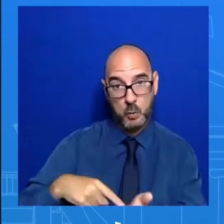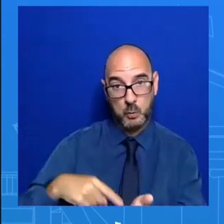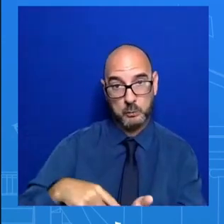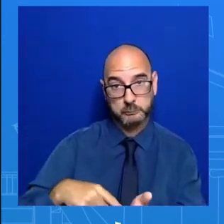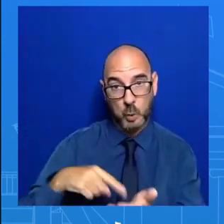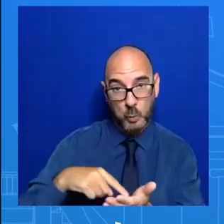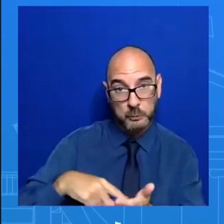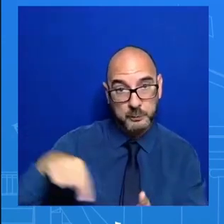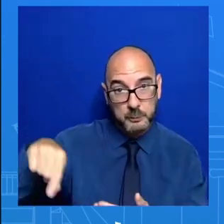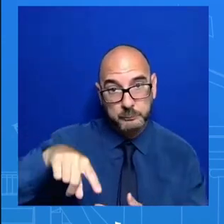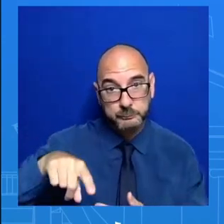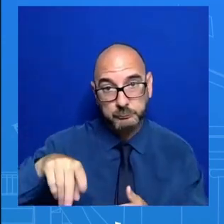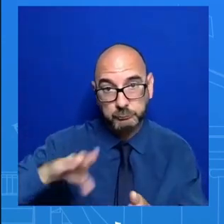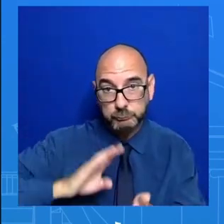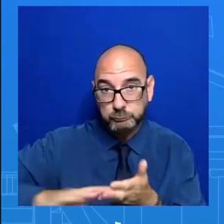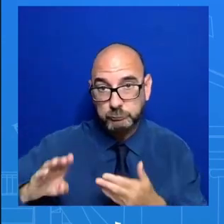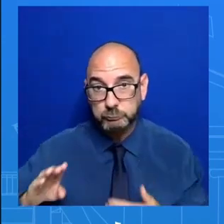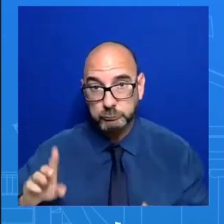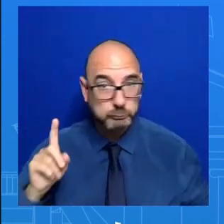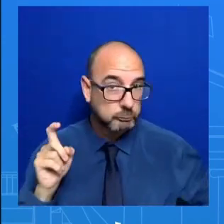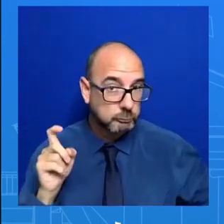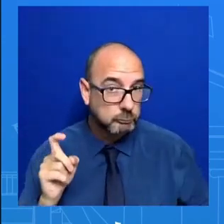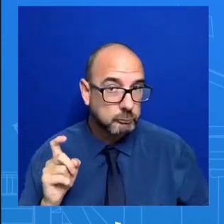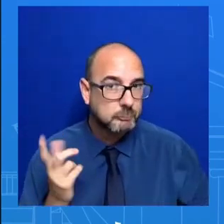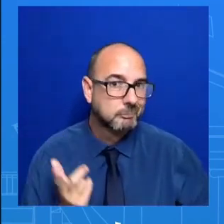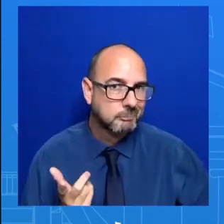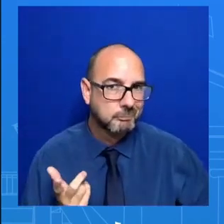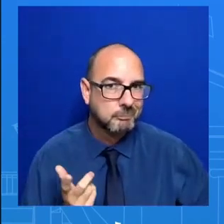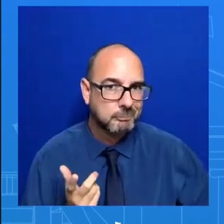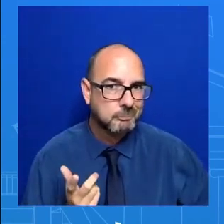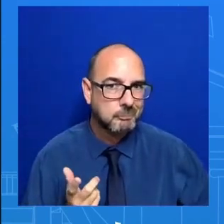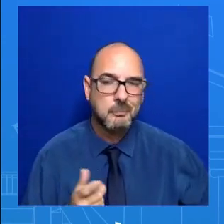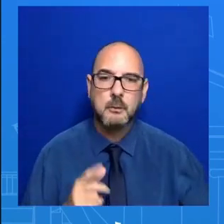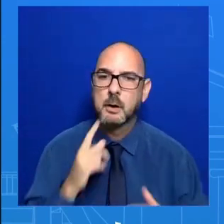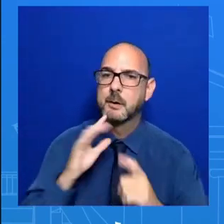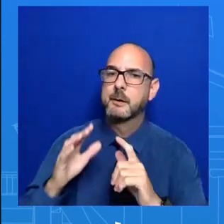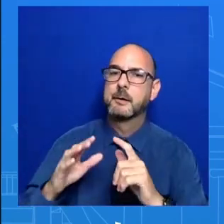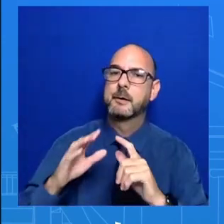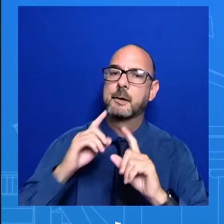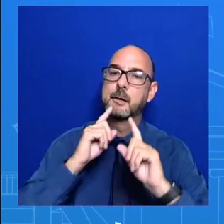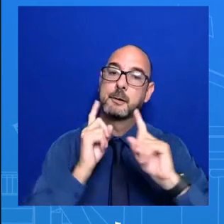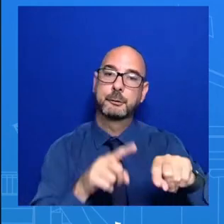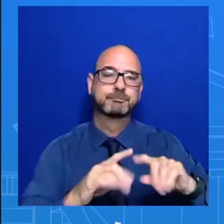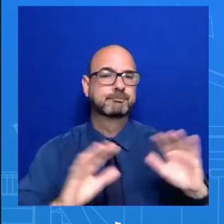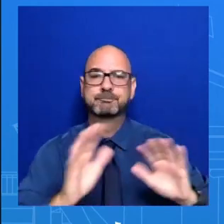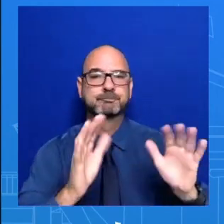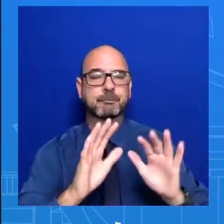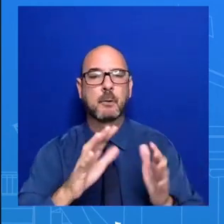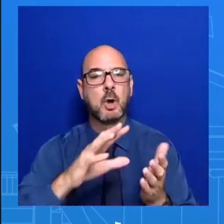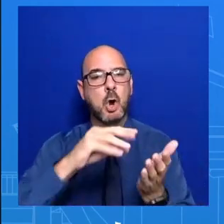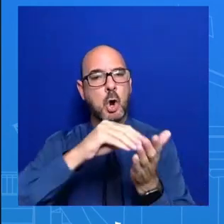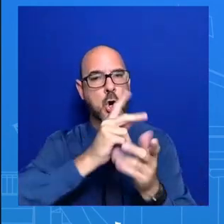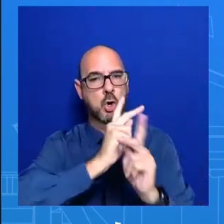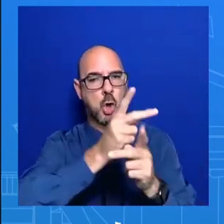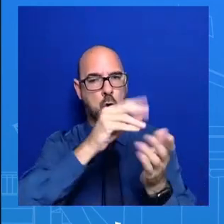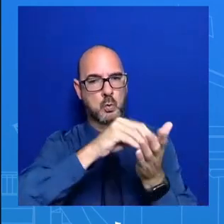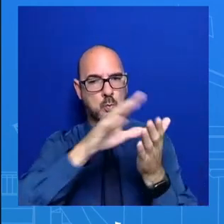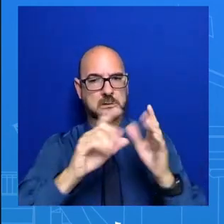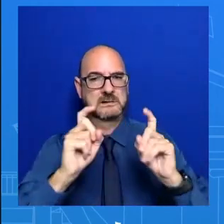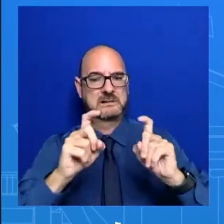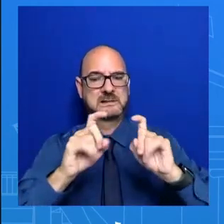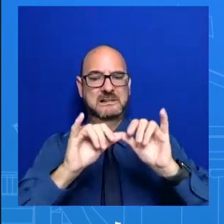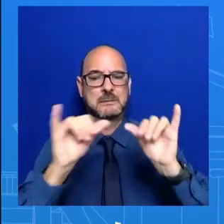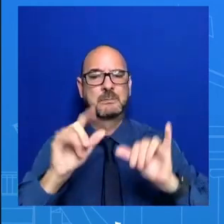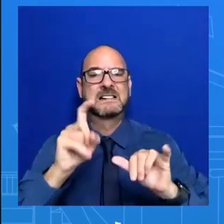is the system, the student loan system, needs to be fixed. The president is trying to do that and fix it in a way where people are